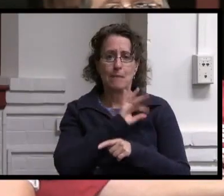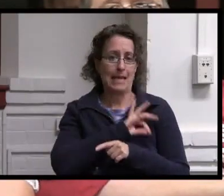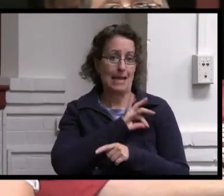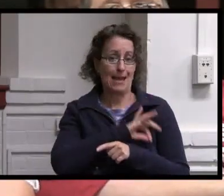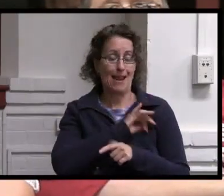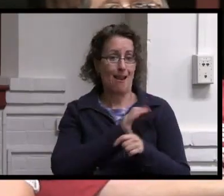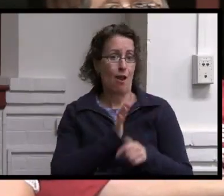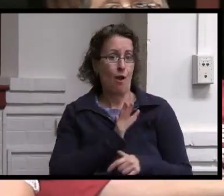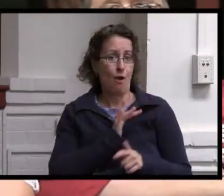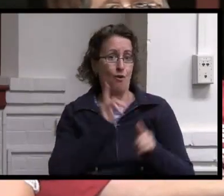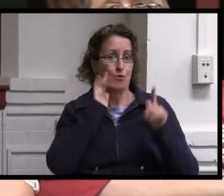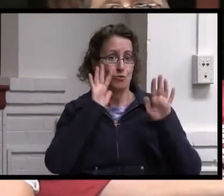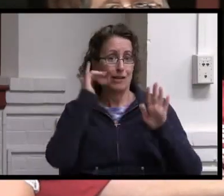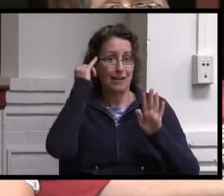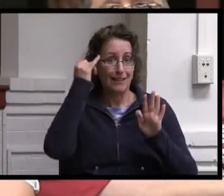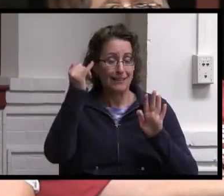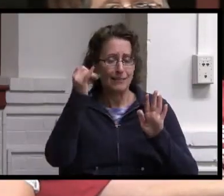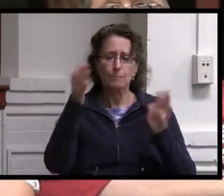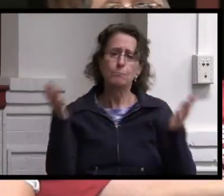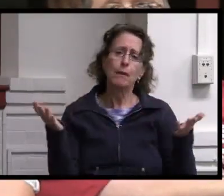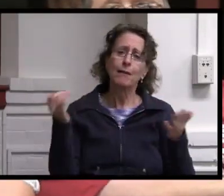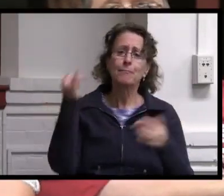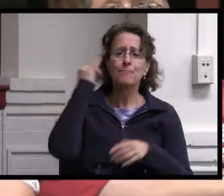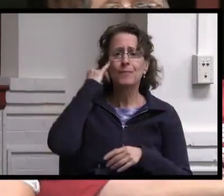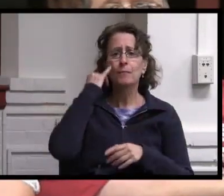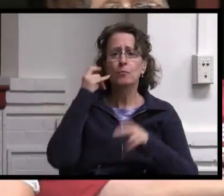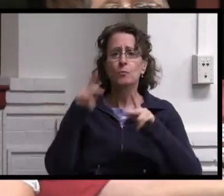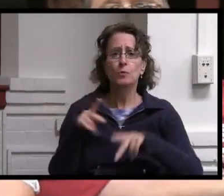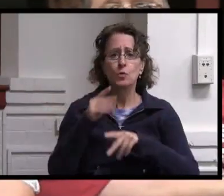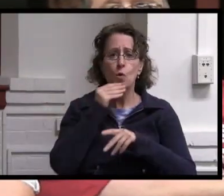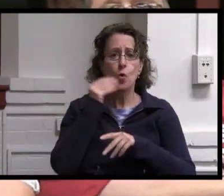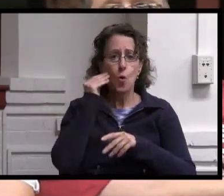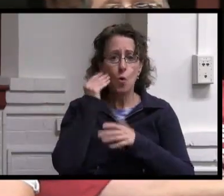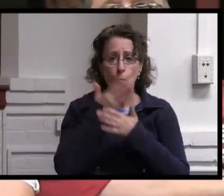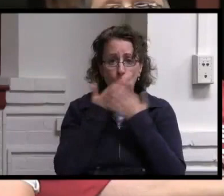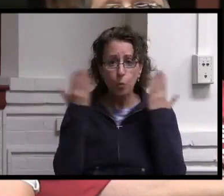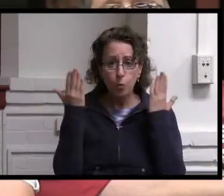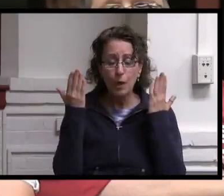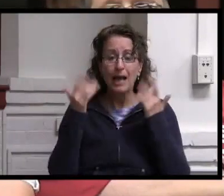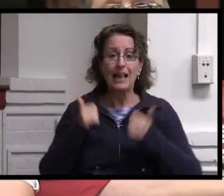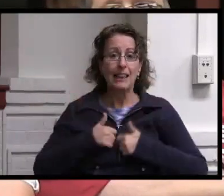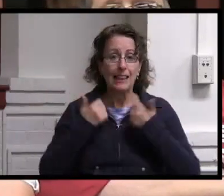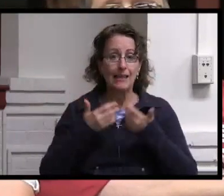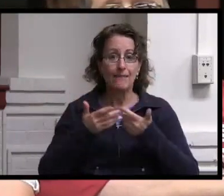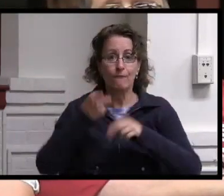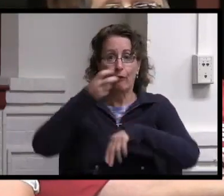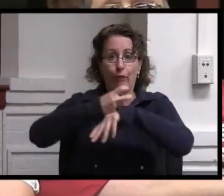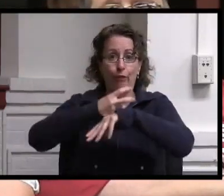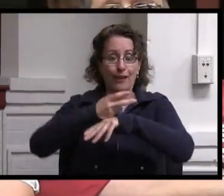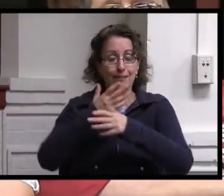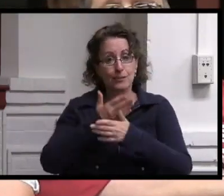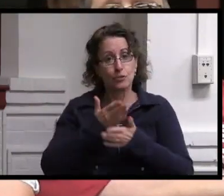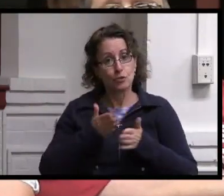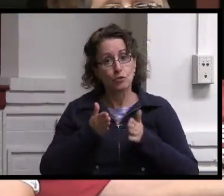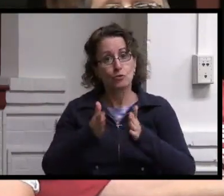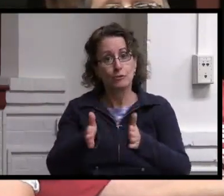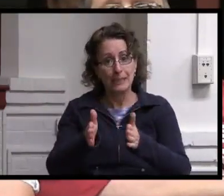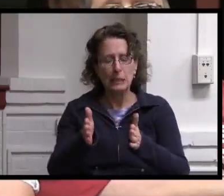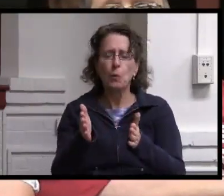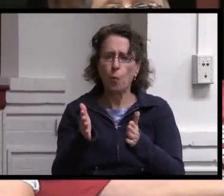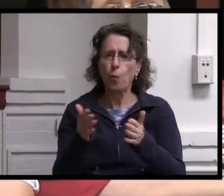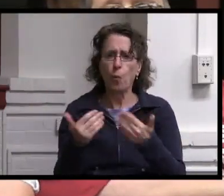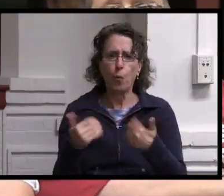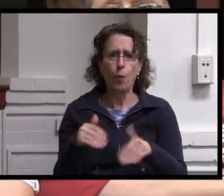think that it can be hard for people when they're living on the street to have the energy to work. So I hope that